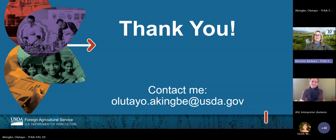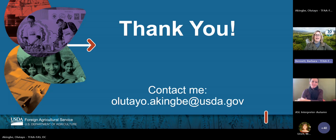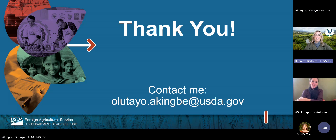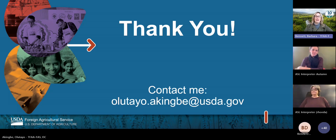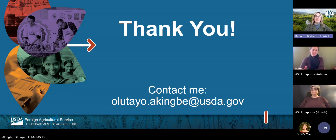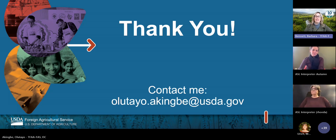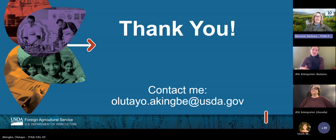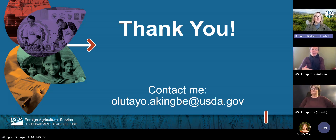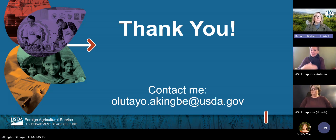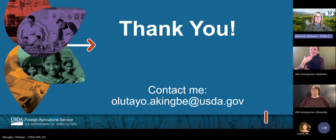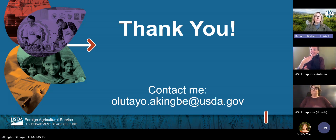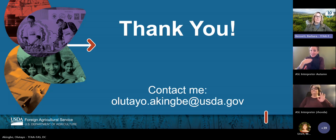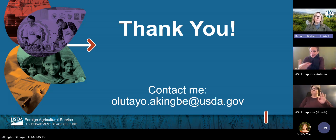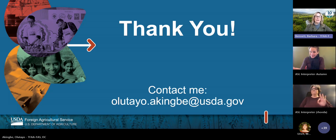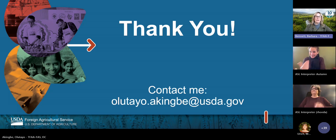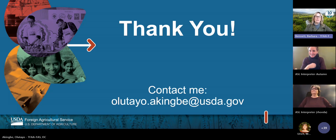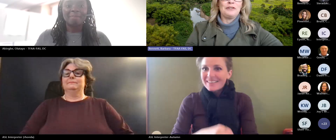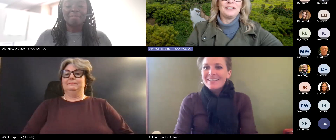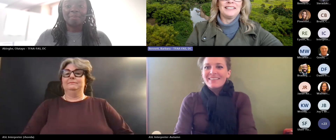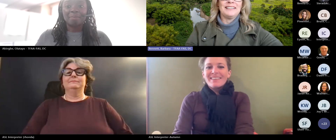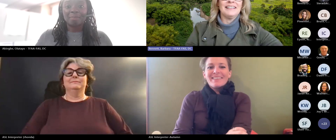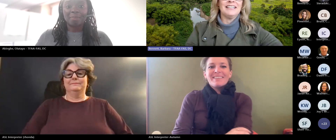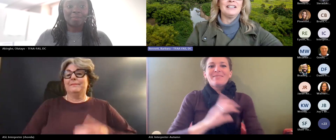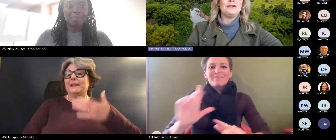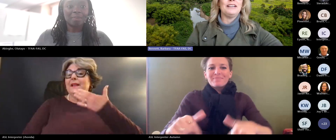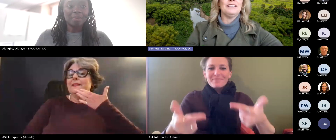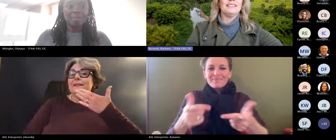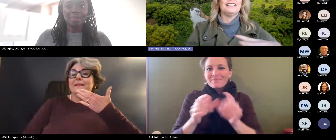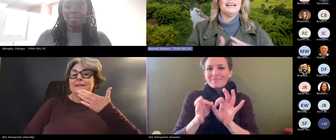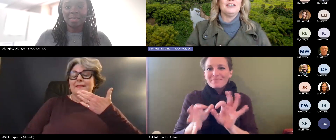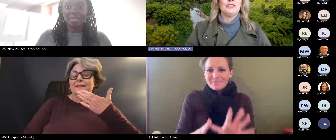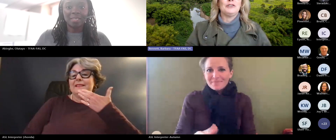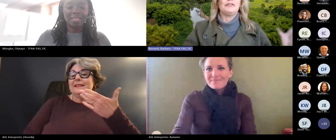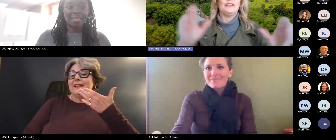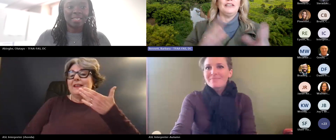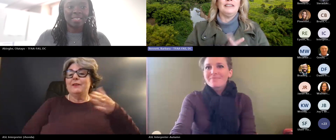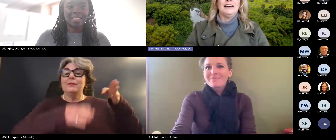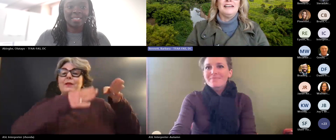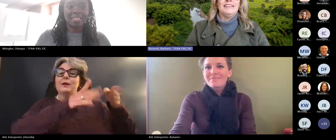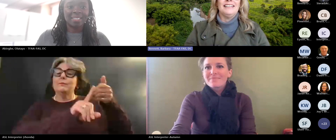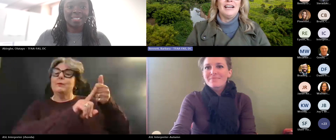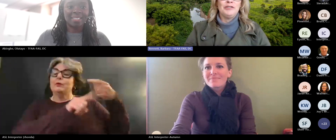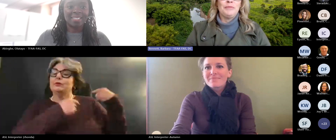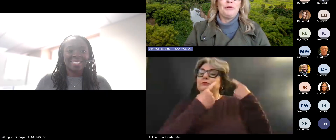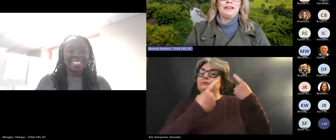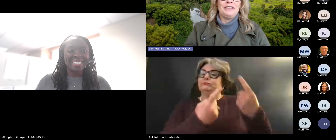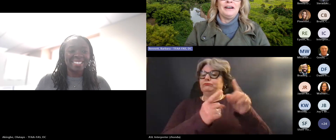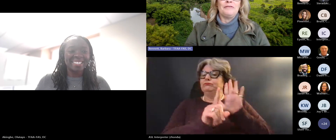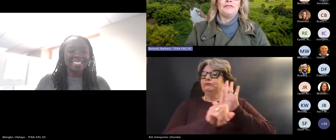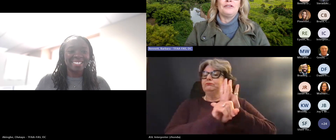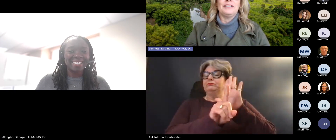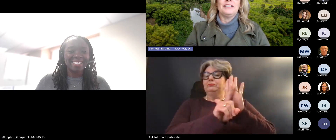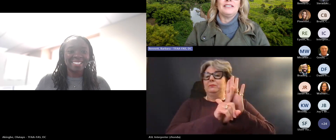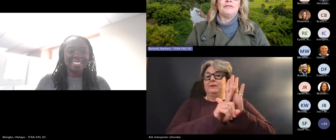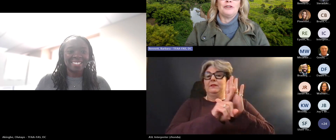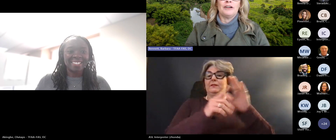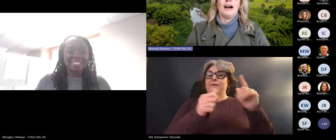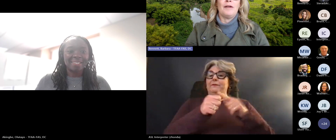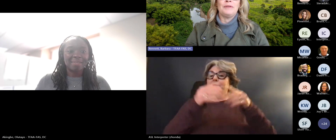Thank you, Tayo. And I'll just point out for those listening that Tayo is sort of the entry point